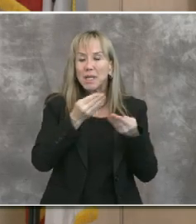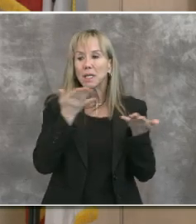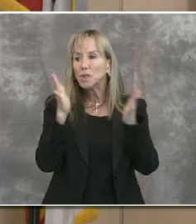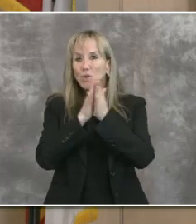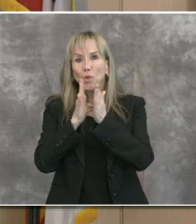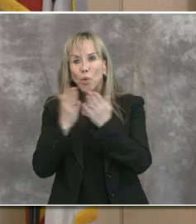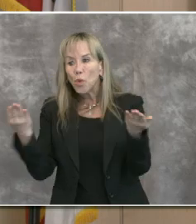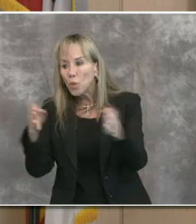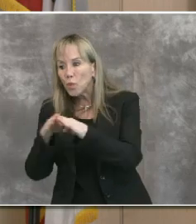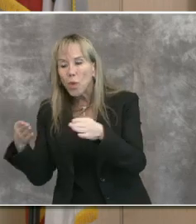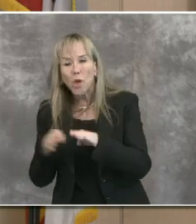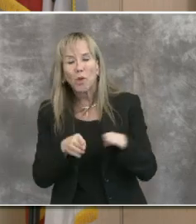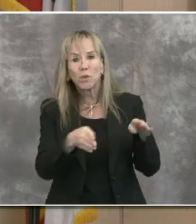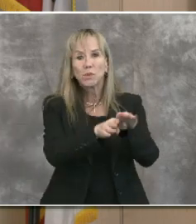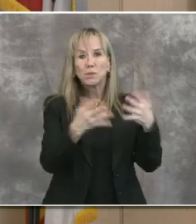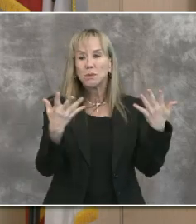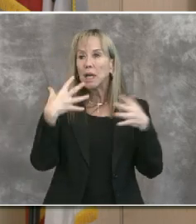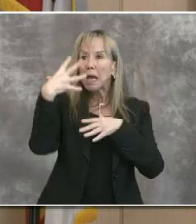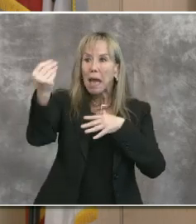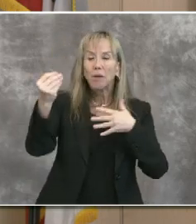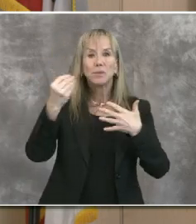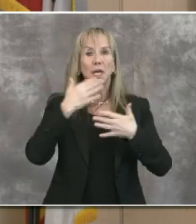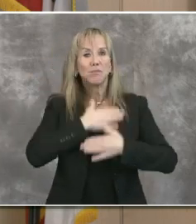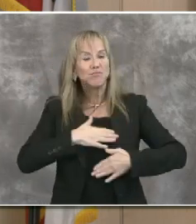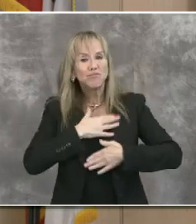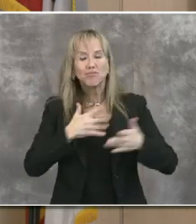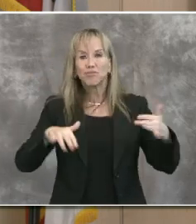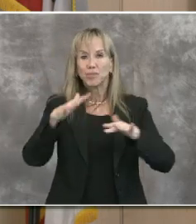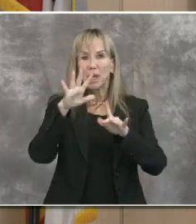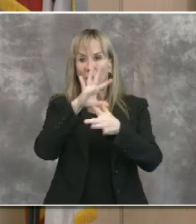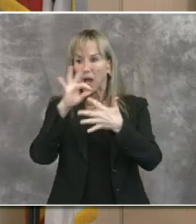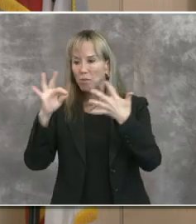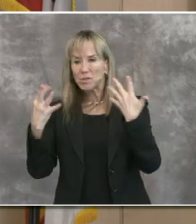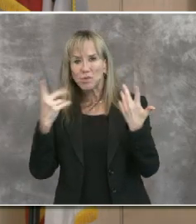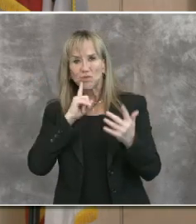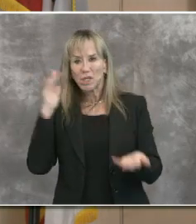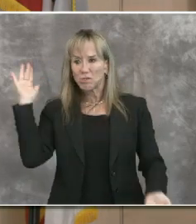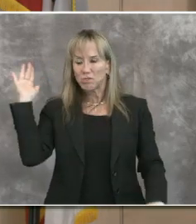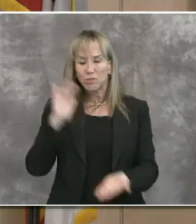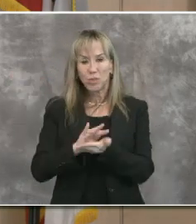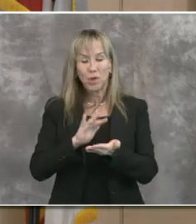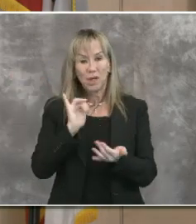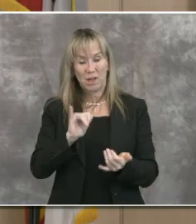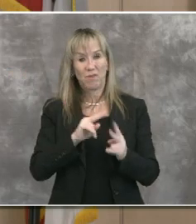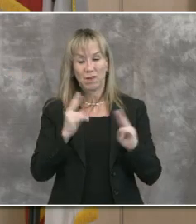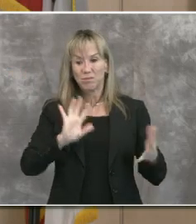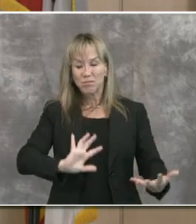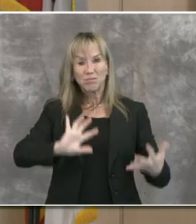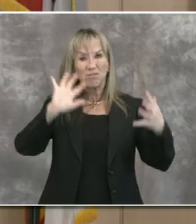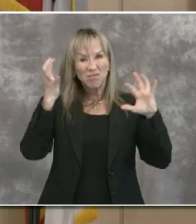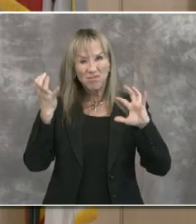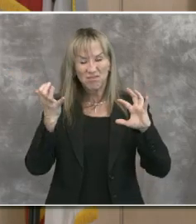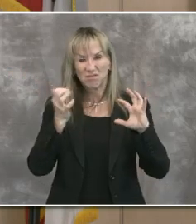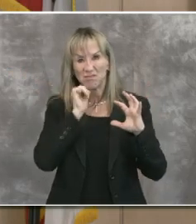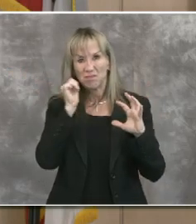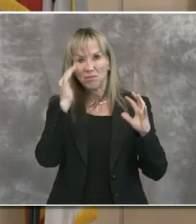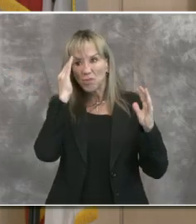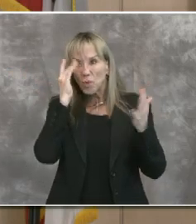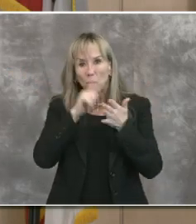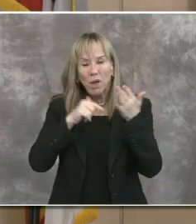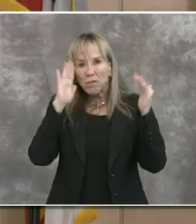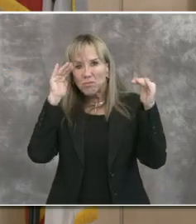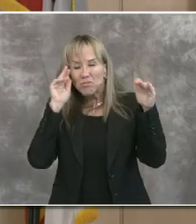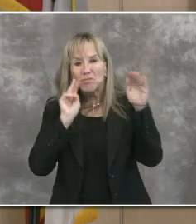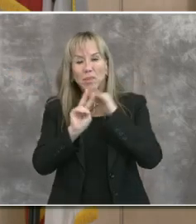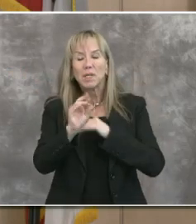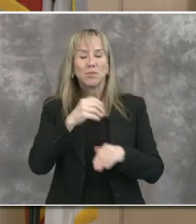outdoor recreation options being limited, and it's very disruptive and it's very challenging. And so I certainly understand the